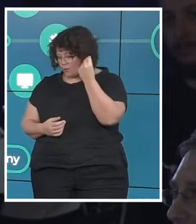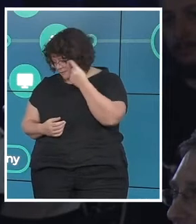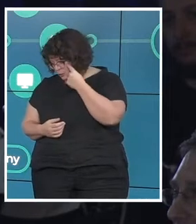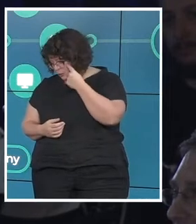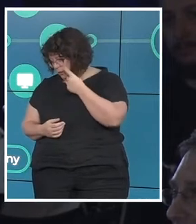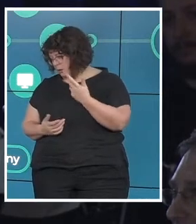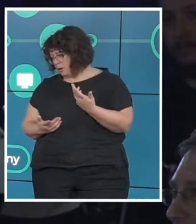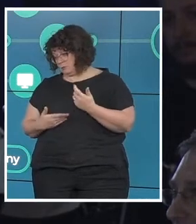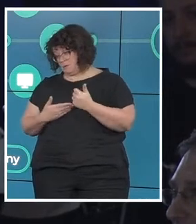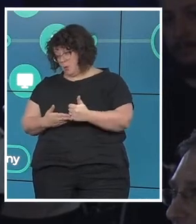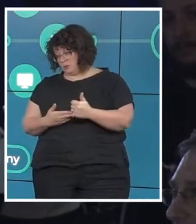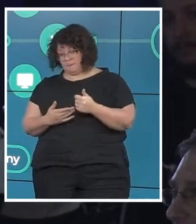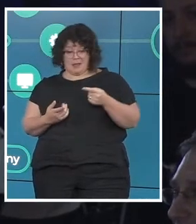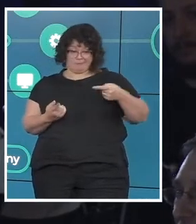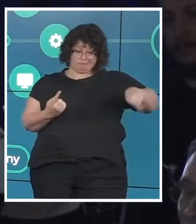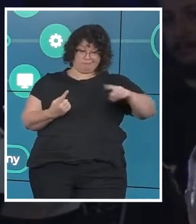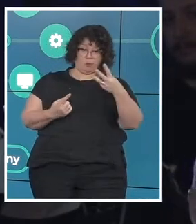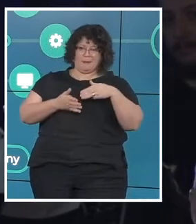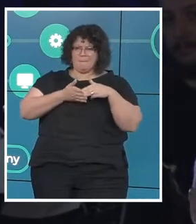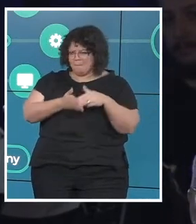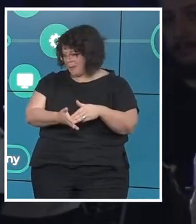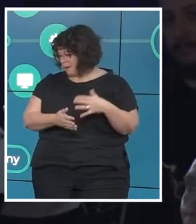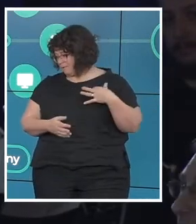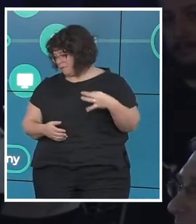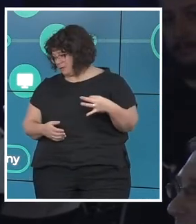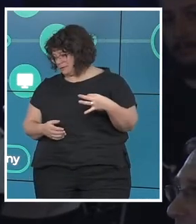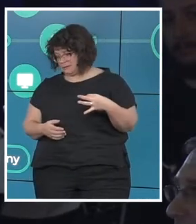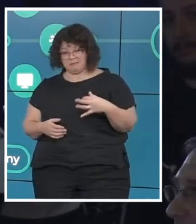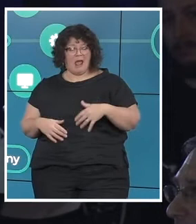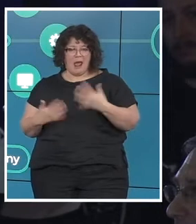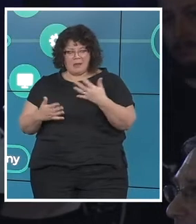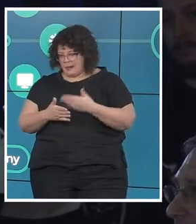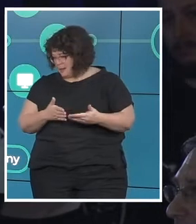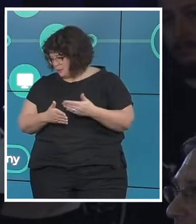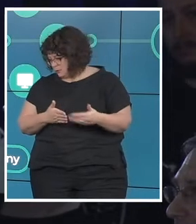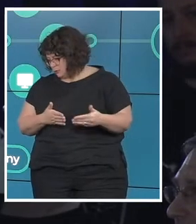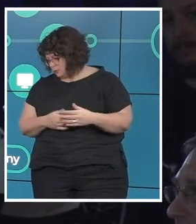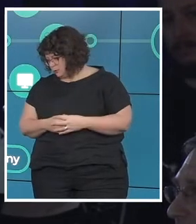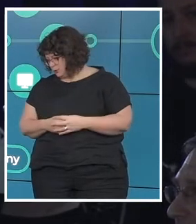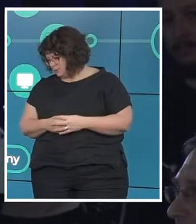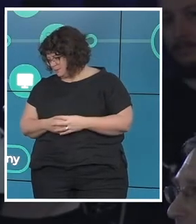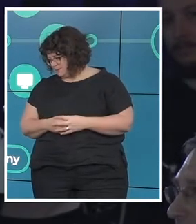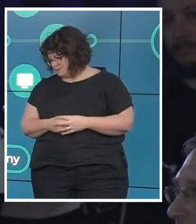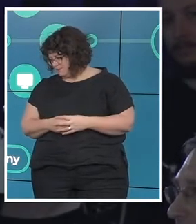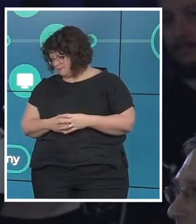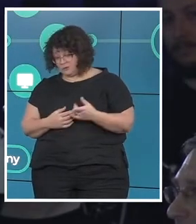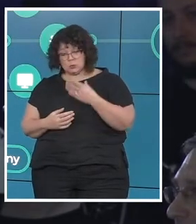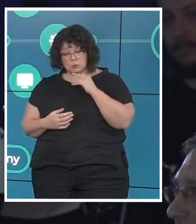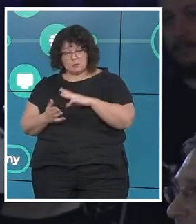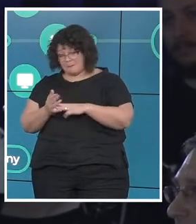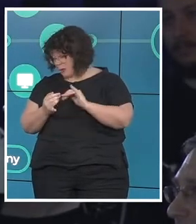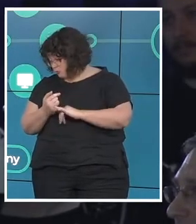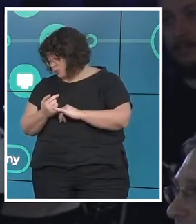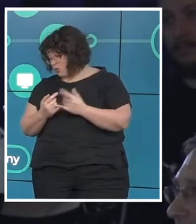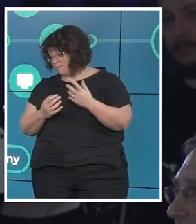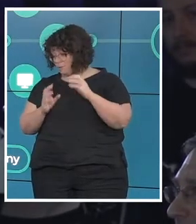language. And the companies on the platform, Microsoft, Google, Procter & Gamble. So if you have issues with your Microsoft product or with your Google